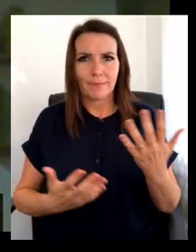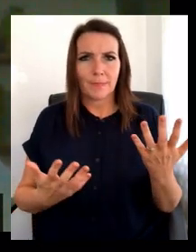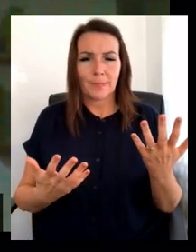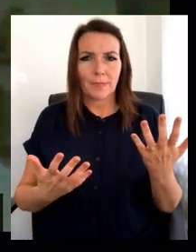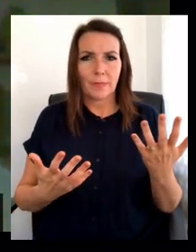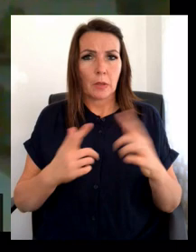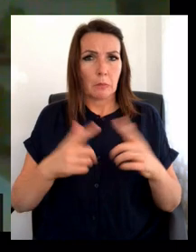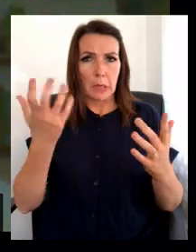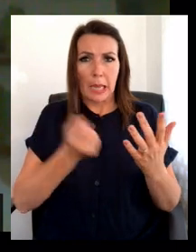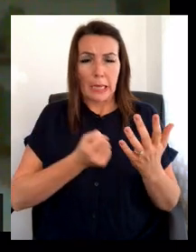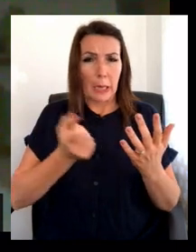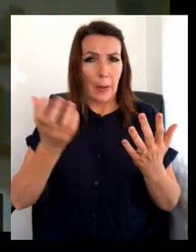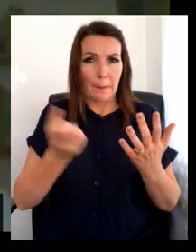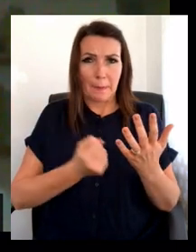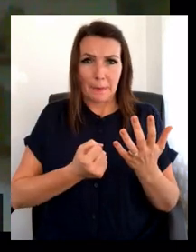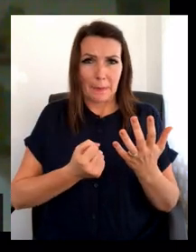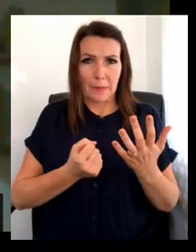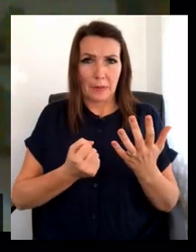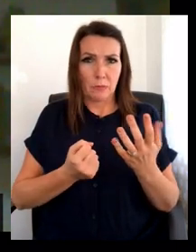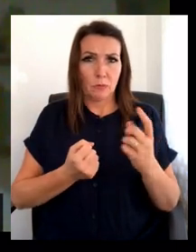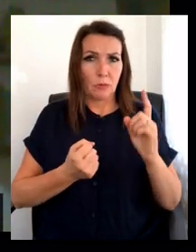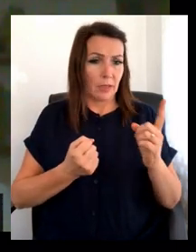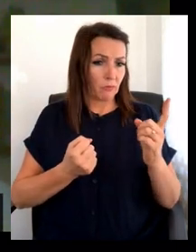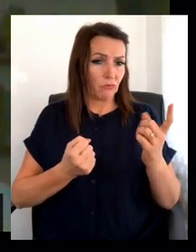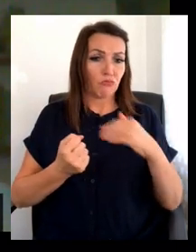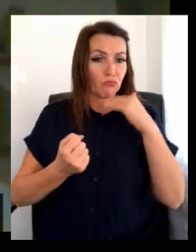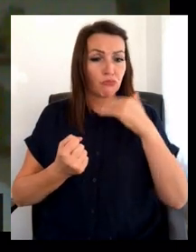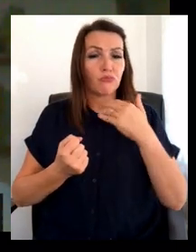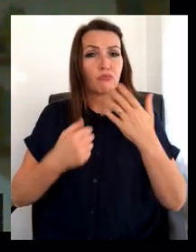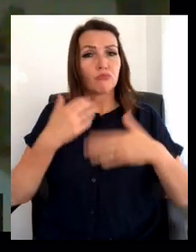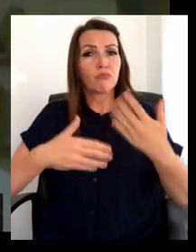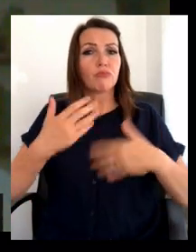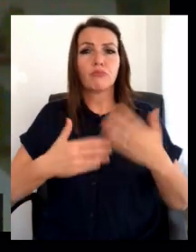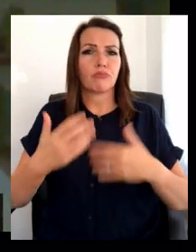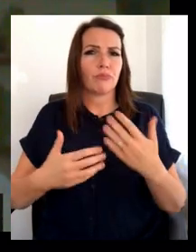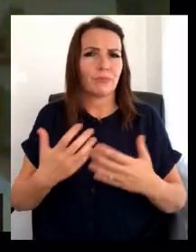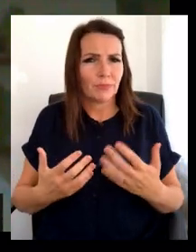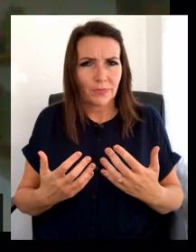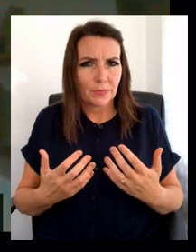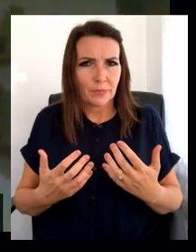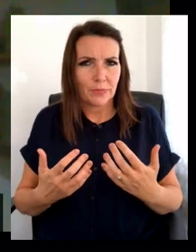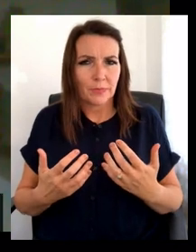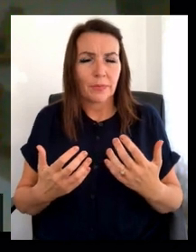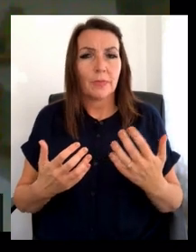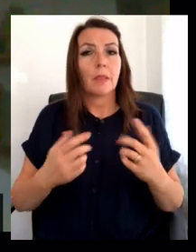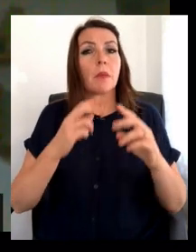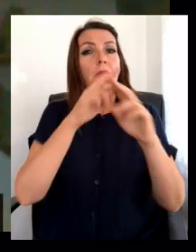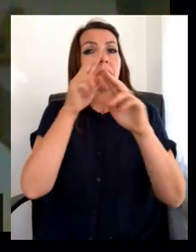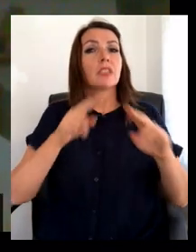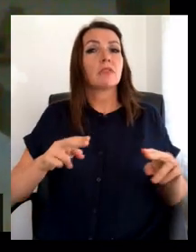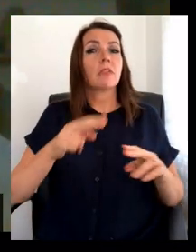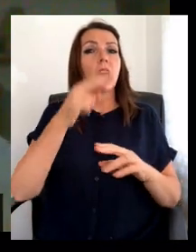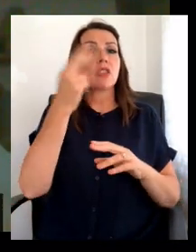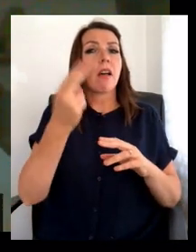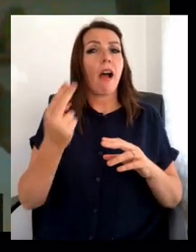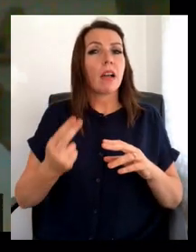not necessarily simply one artist's income. Many times an international artist would also, through